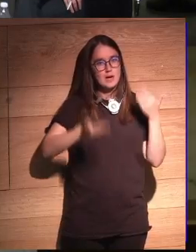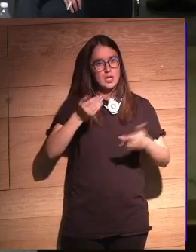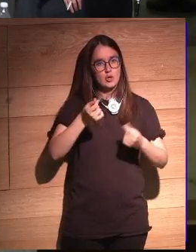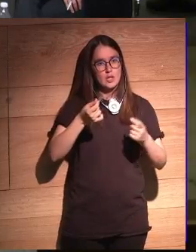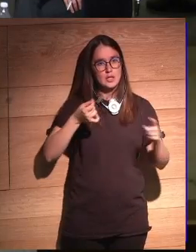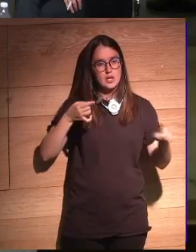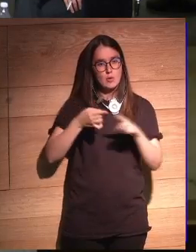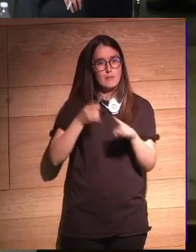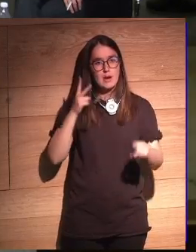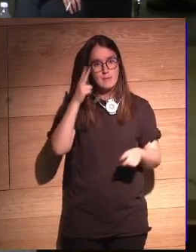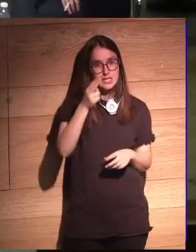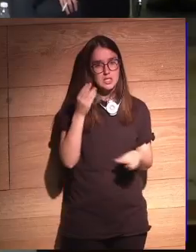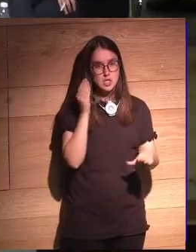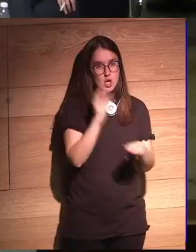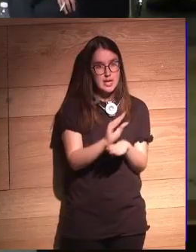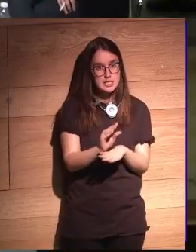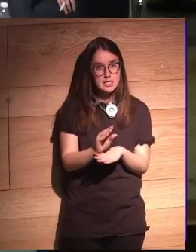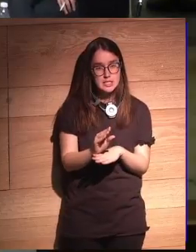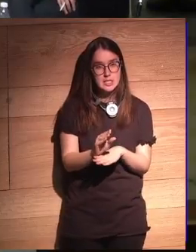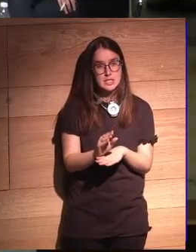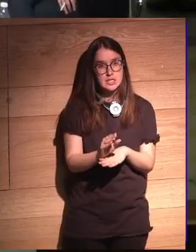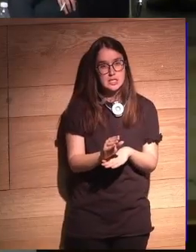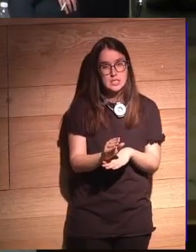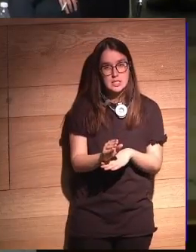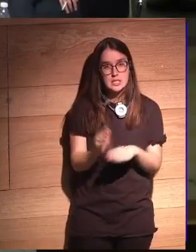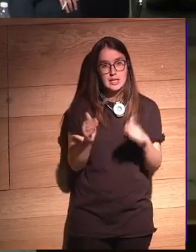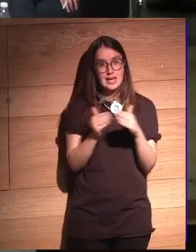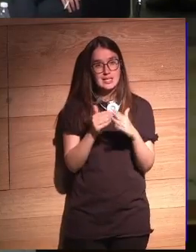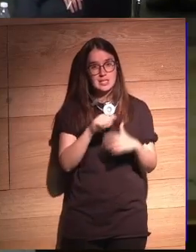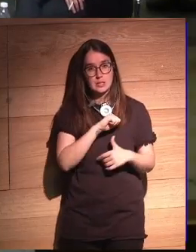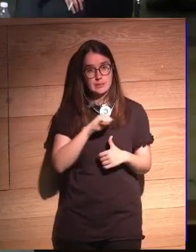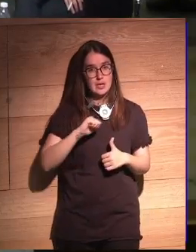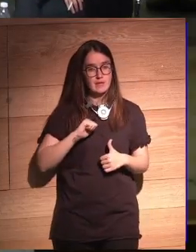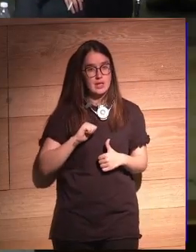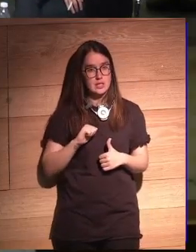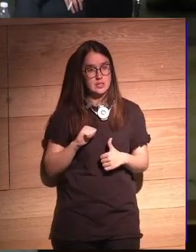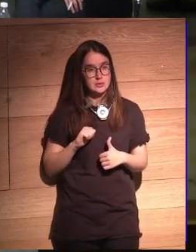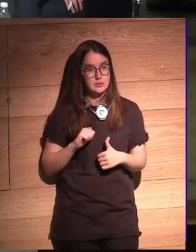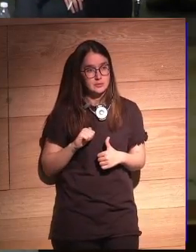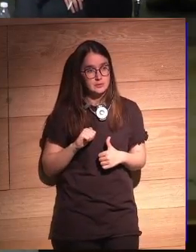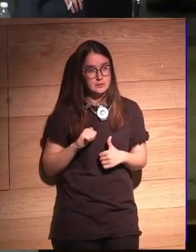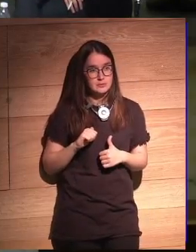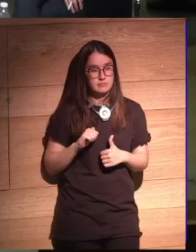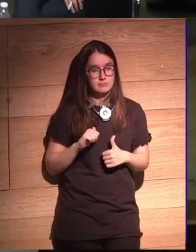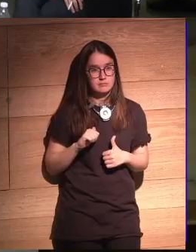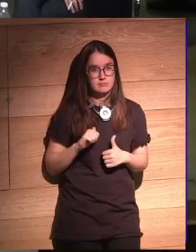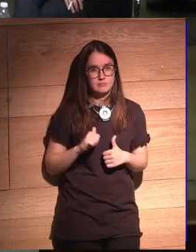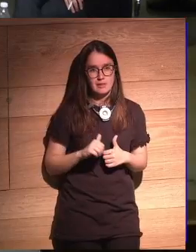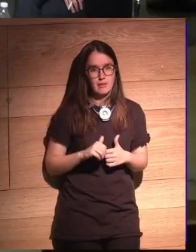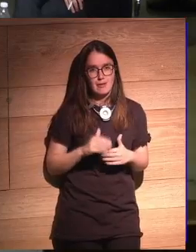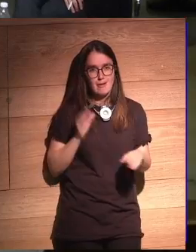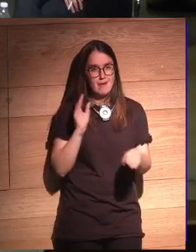expensive privately controlled homes, it absolutely dwarfs any sort of spending on social housing. So it is,